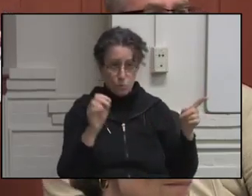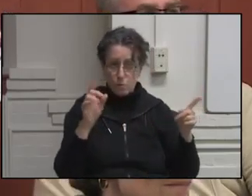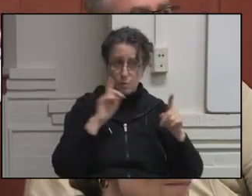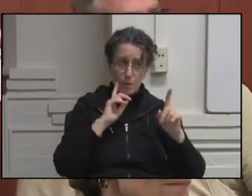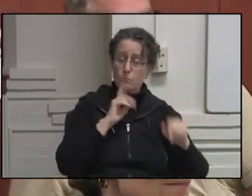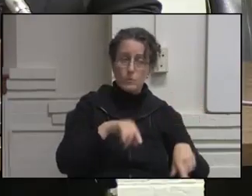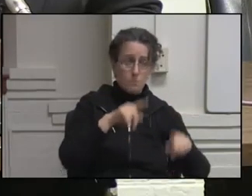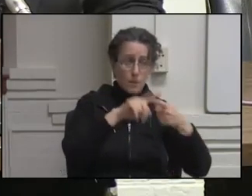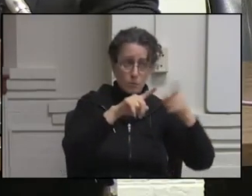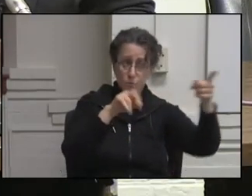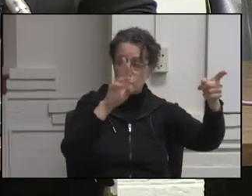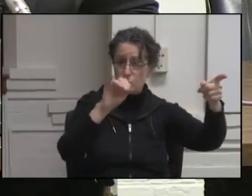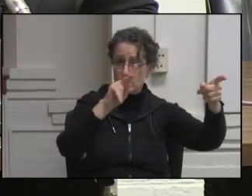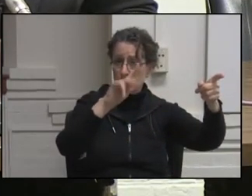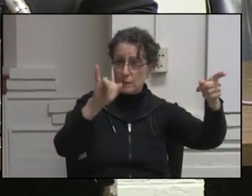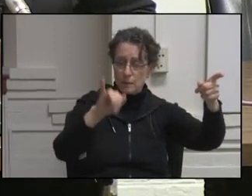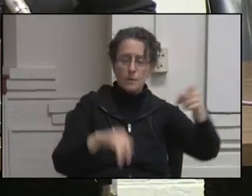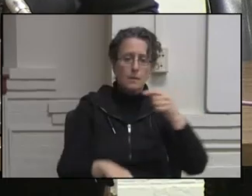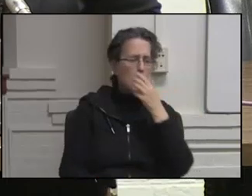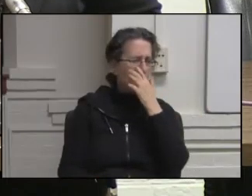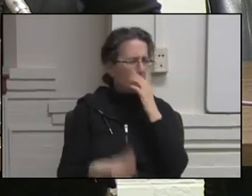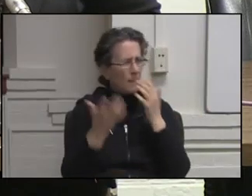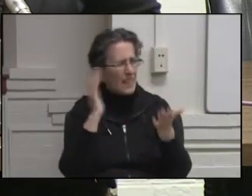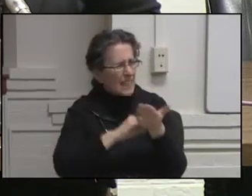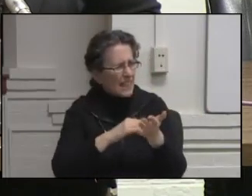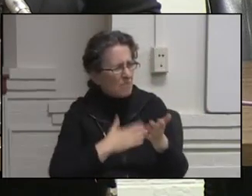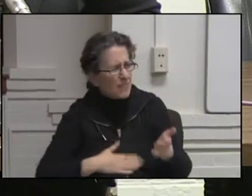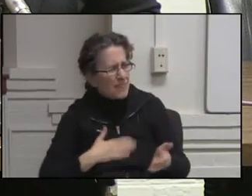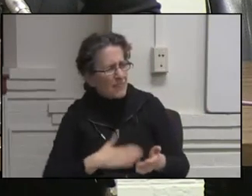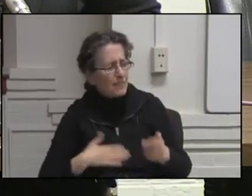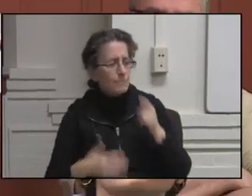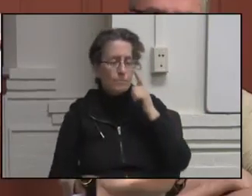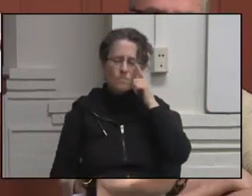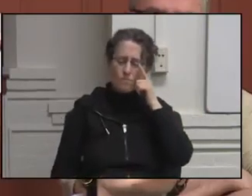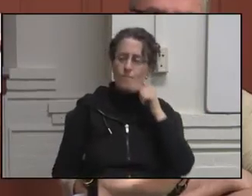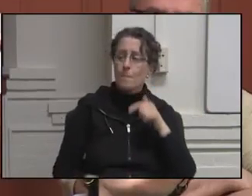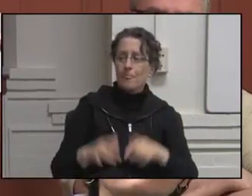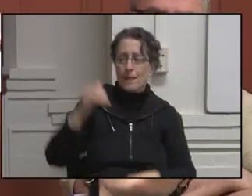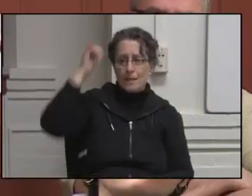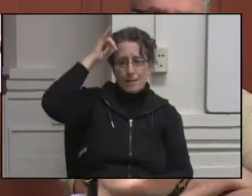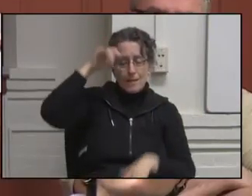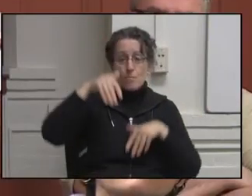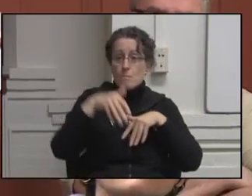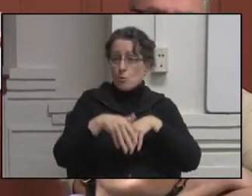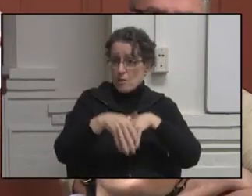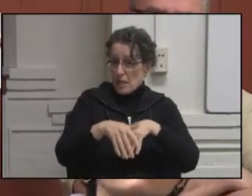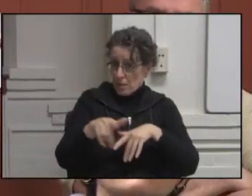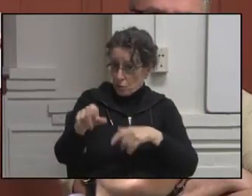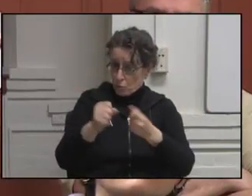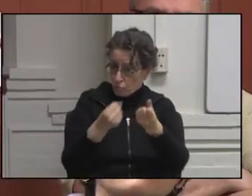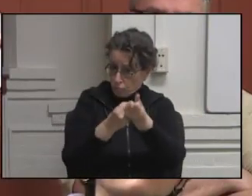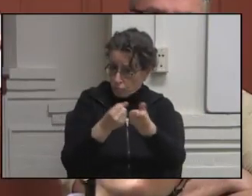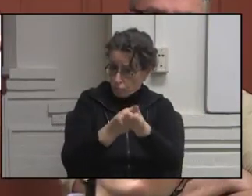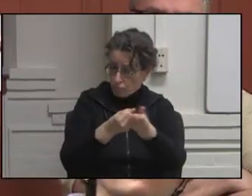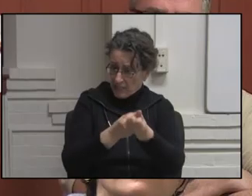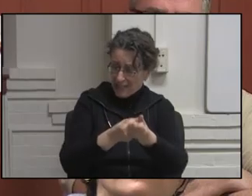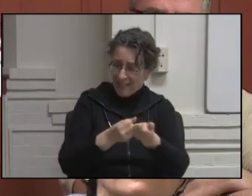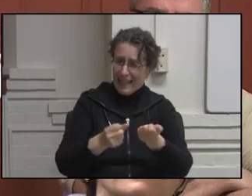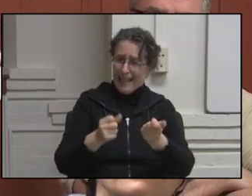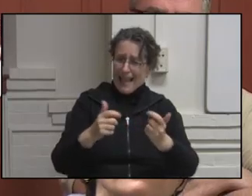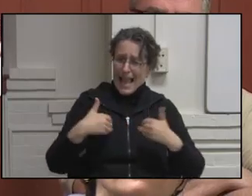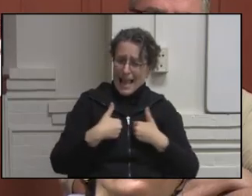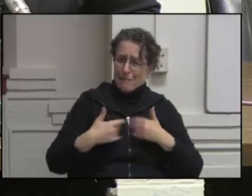Ricky. Mm-hmm. Okay. Can you repeat your question? Does the strolling of the Heifers parade endorse treating animals as